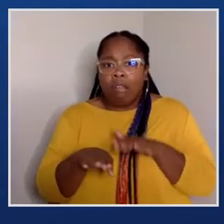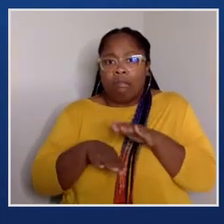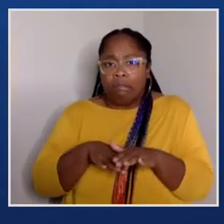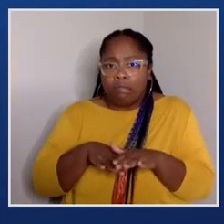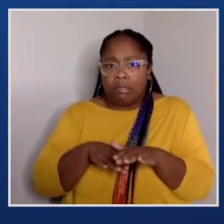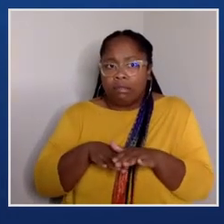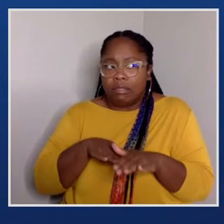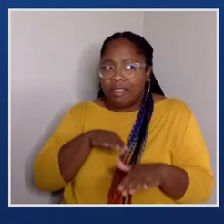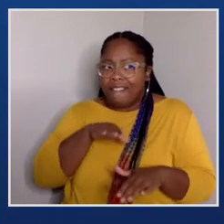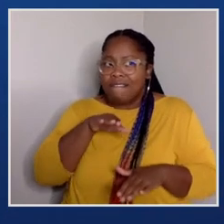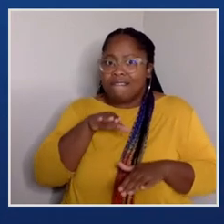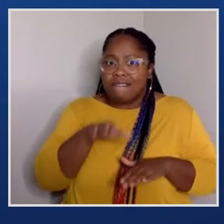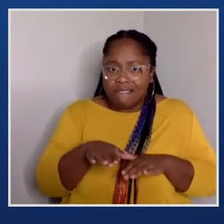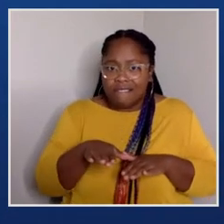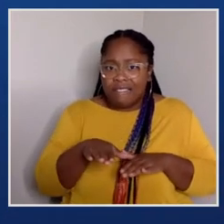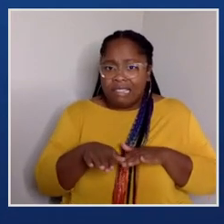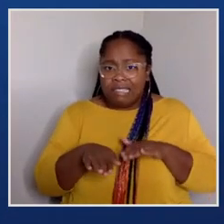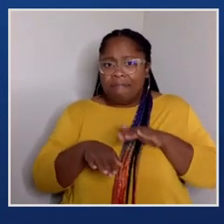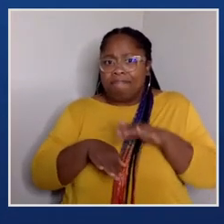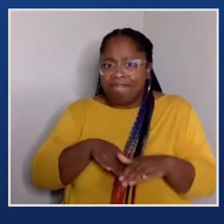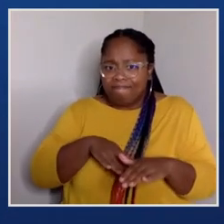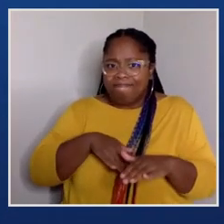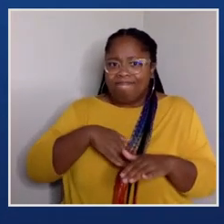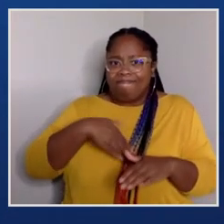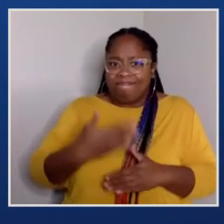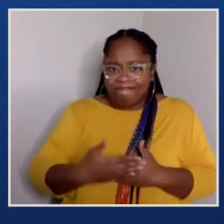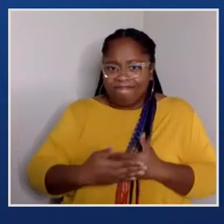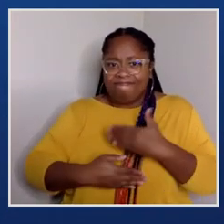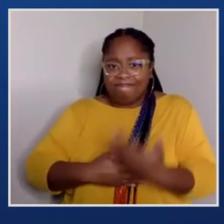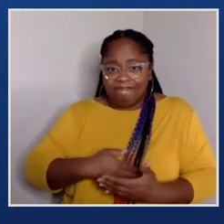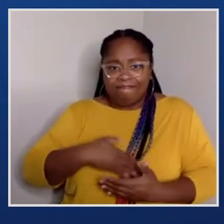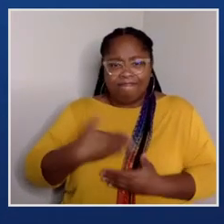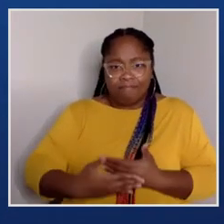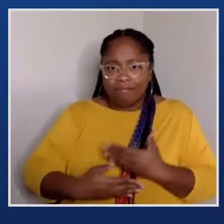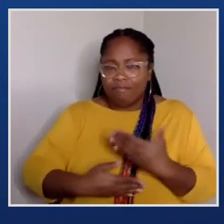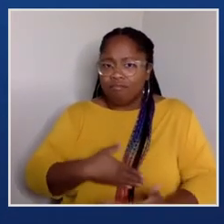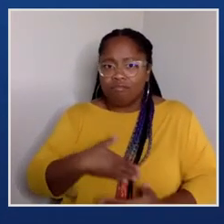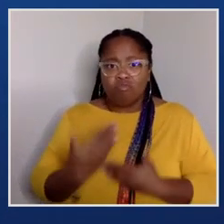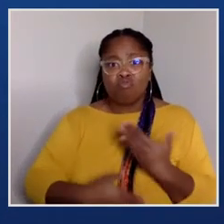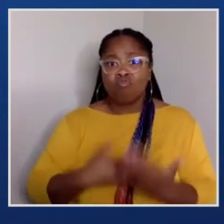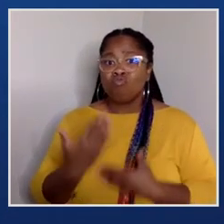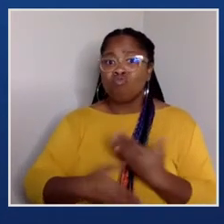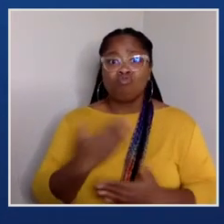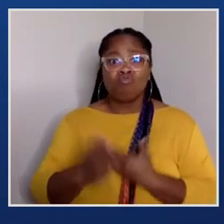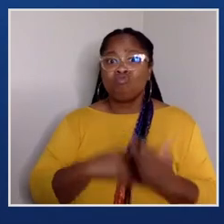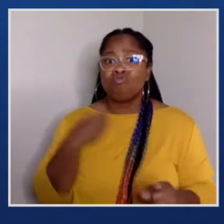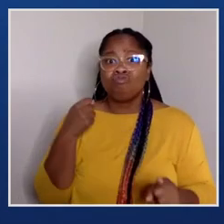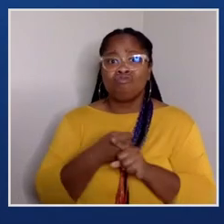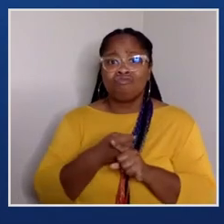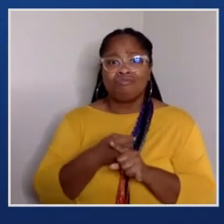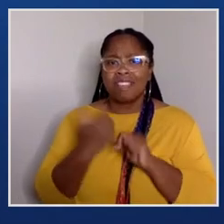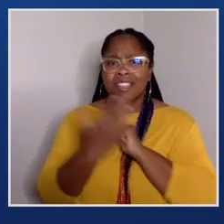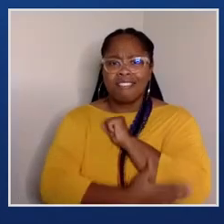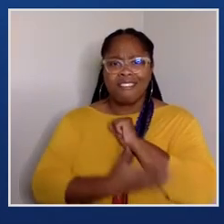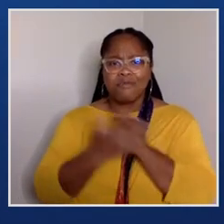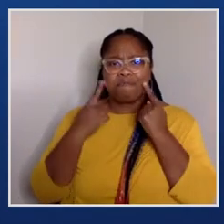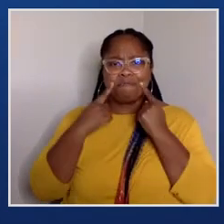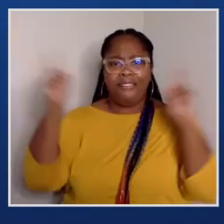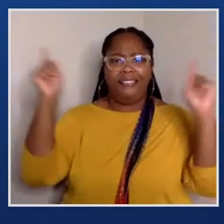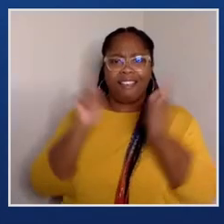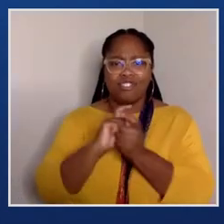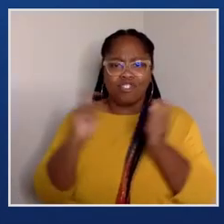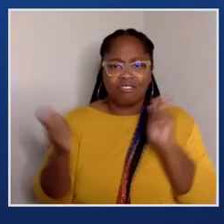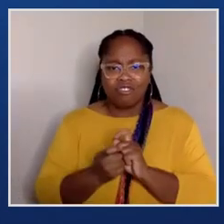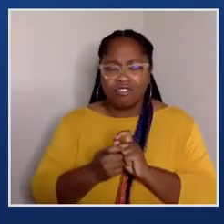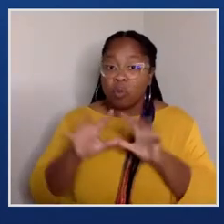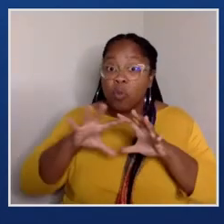one, and another one after that. Before you know it, you've changed your country. You've changed the